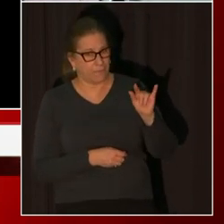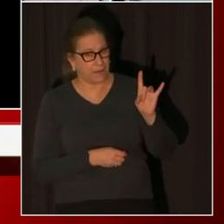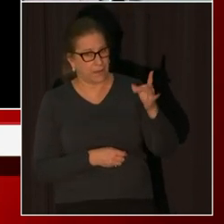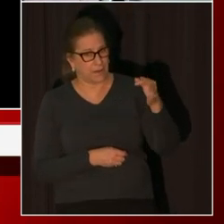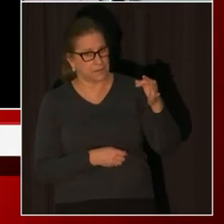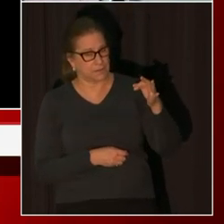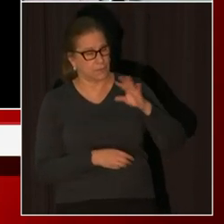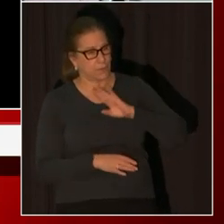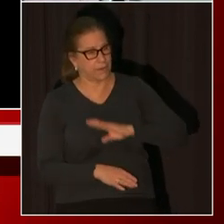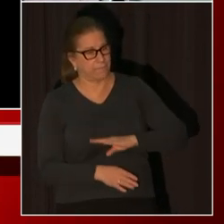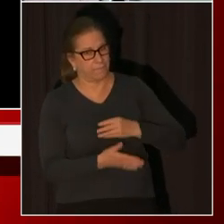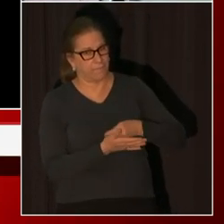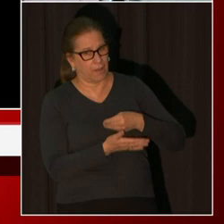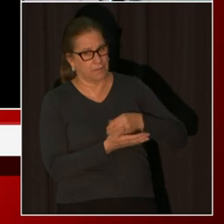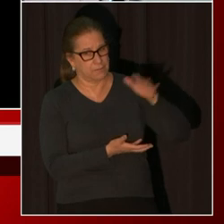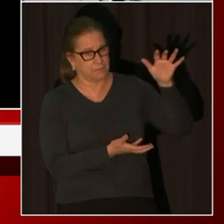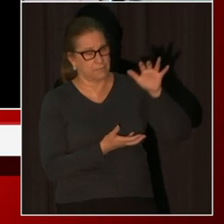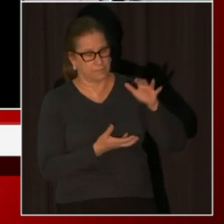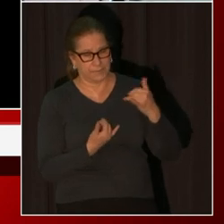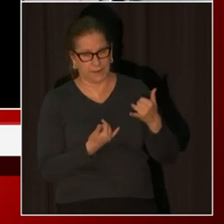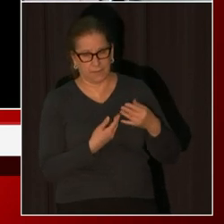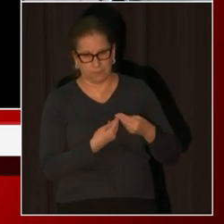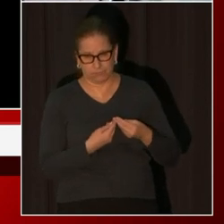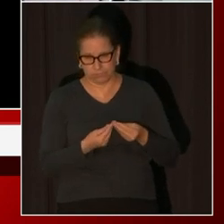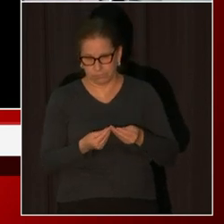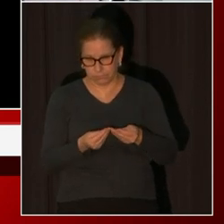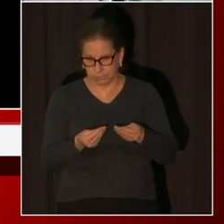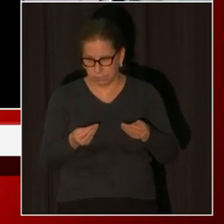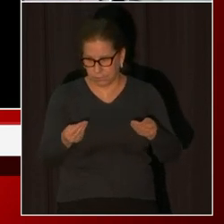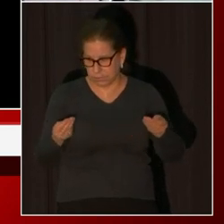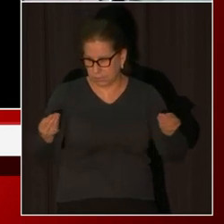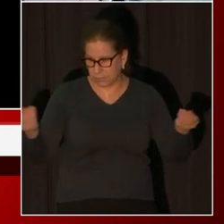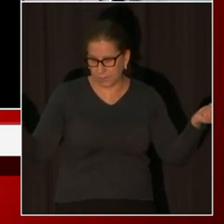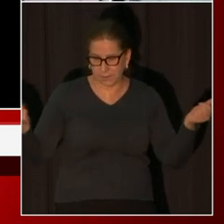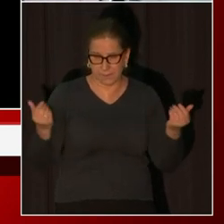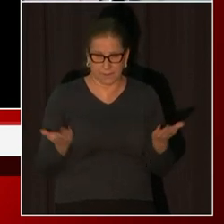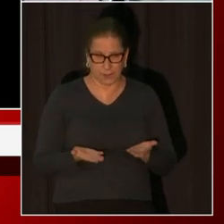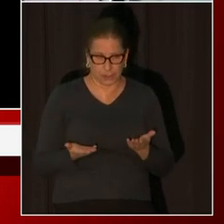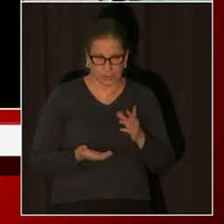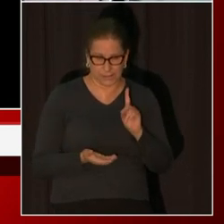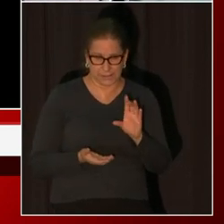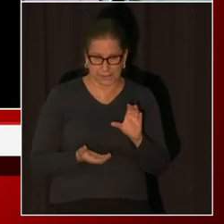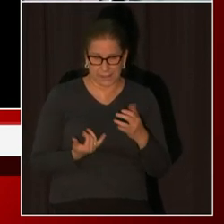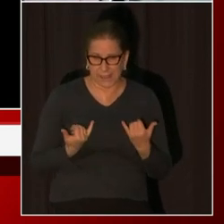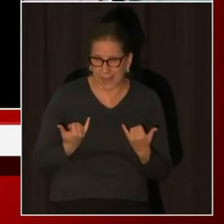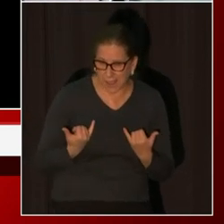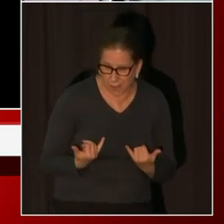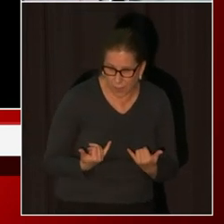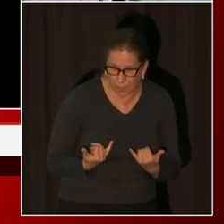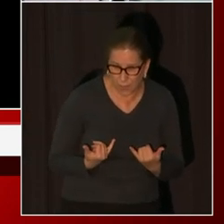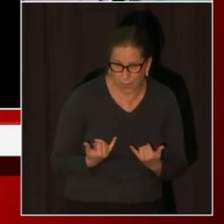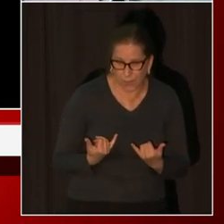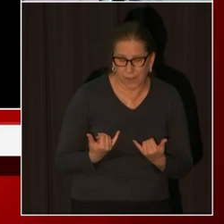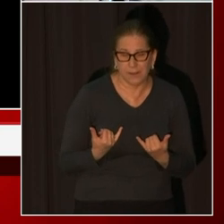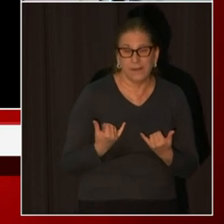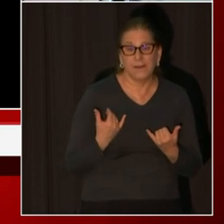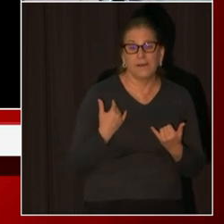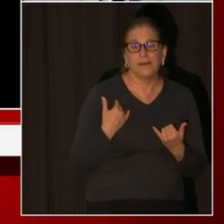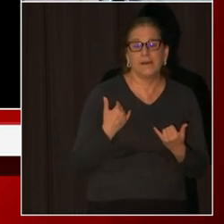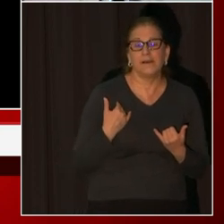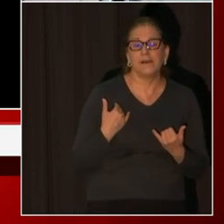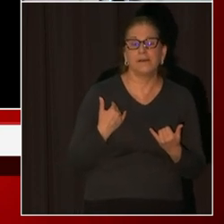provide relief in the District of Columbia. And so as we close, I think what we want to leave you with is that this budget,